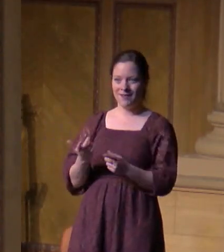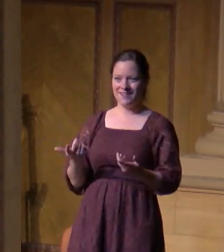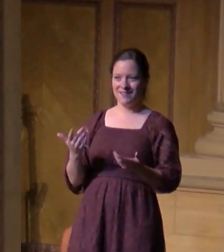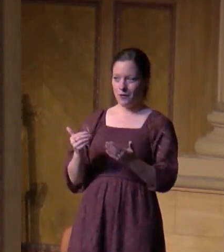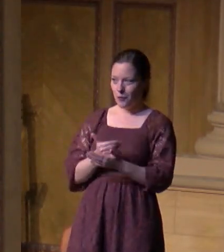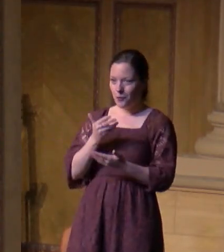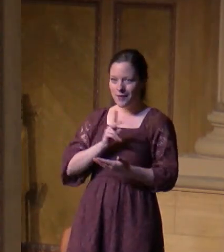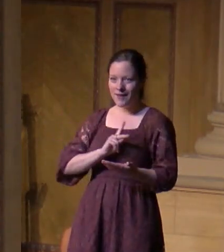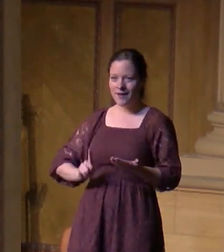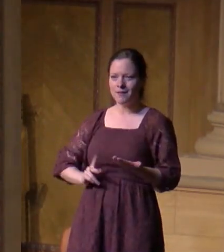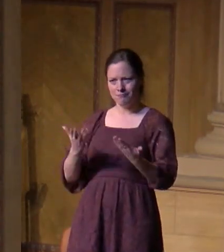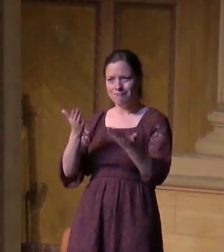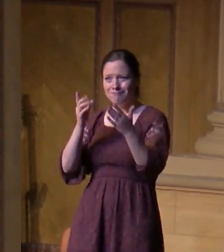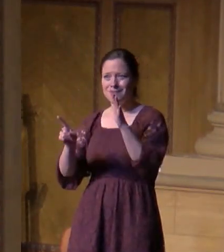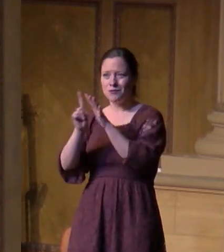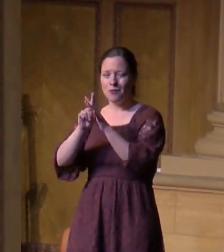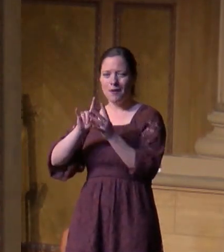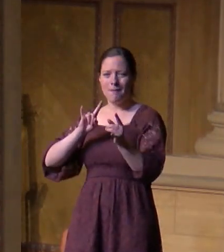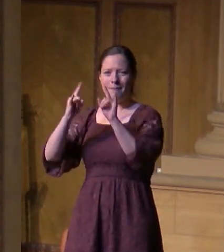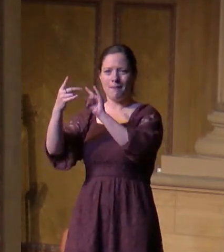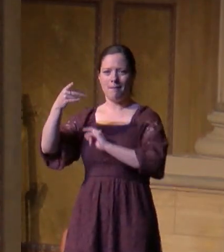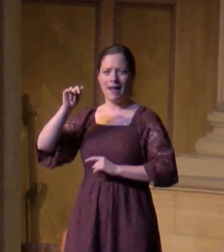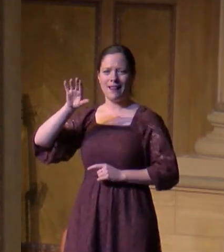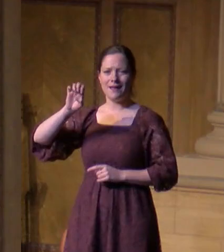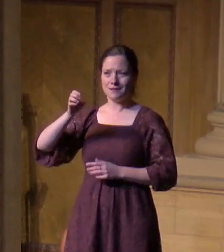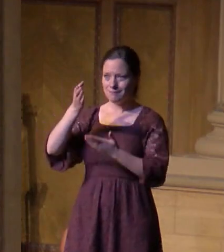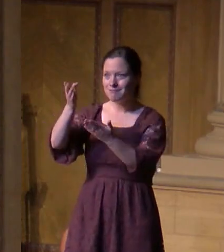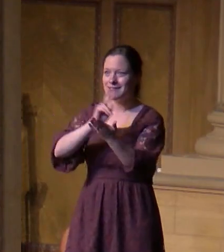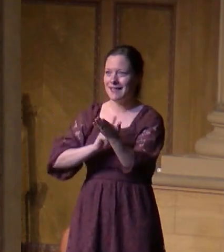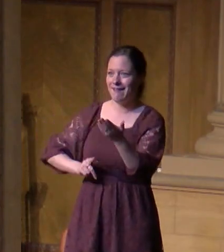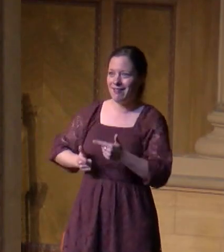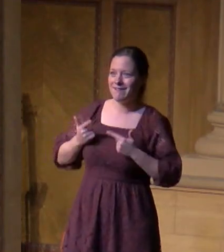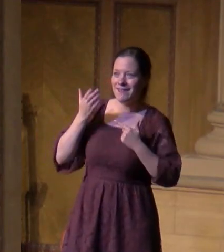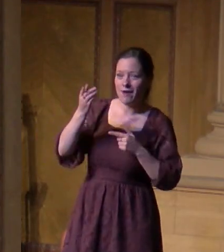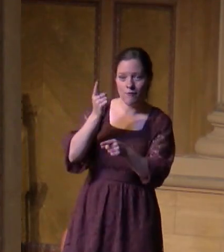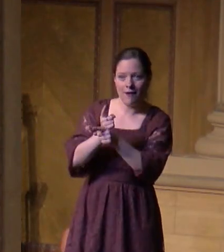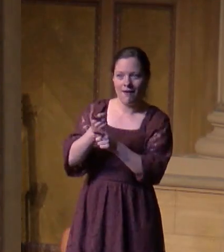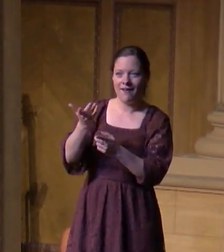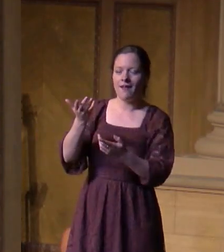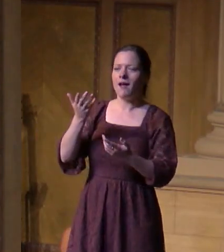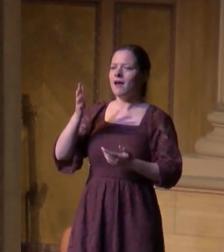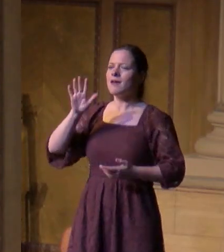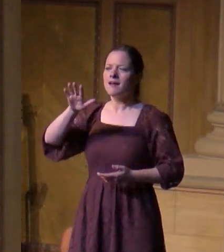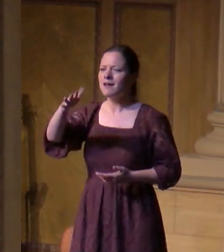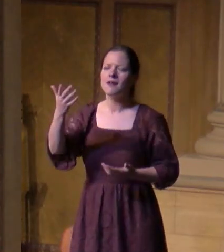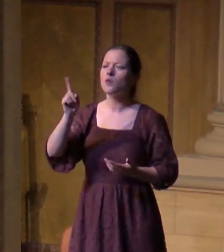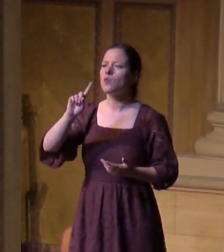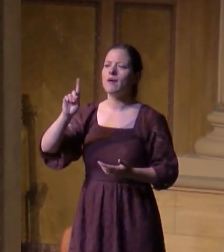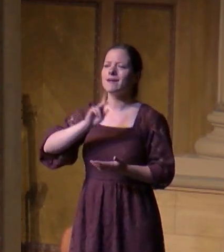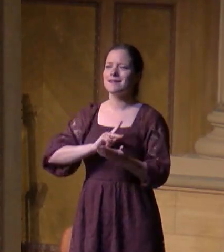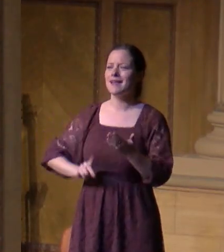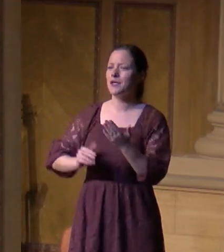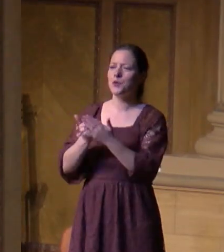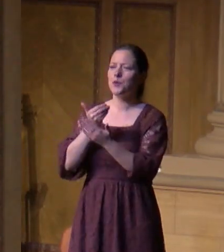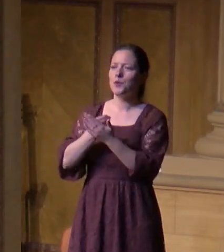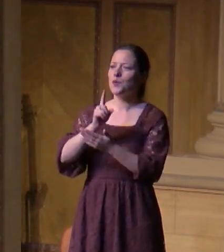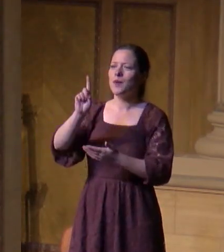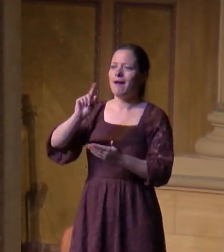be would be in a palace in the most powerful city in the region in Jerusalem so they go to Herod and ask where's the new king